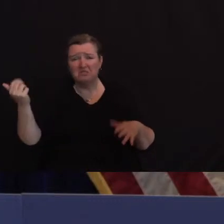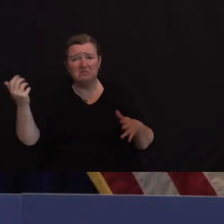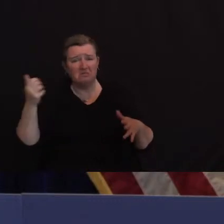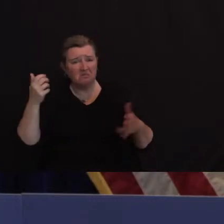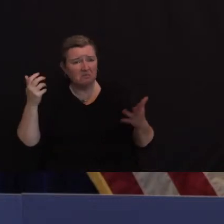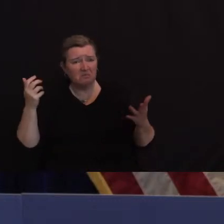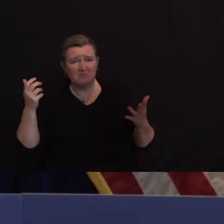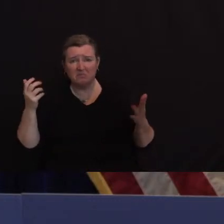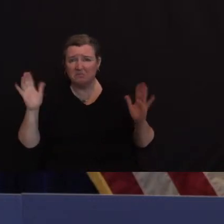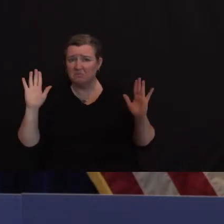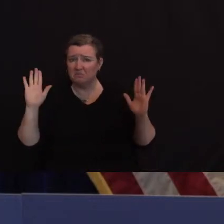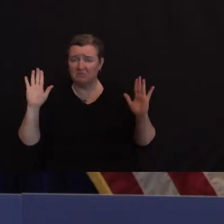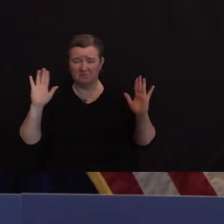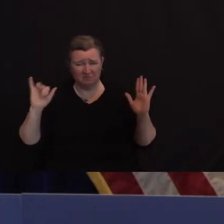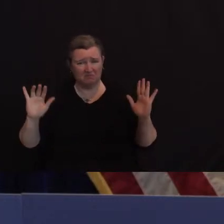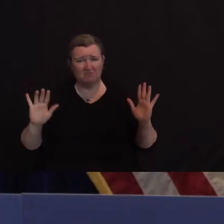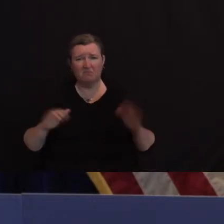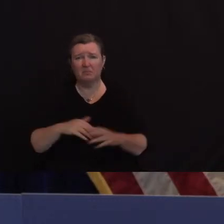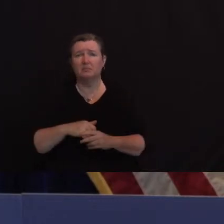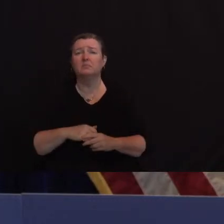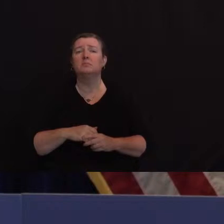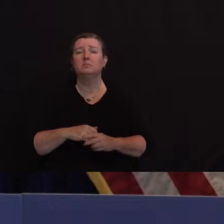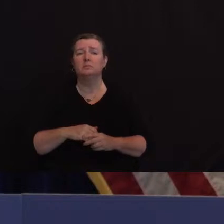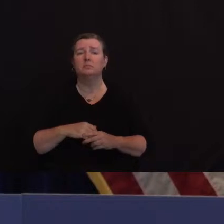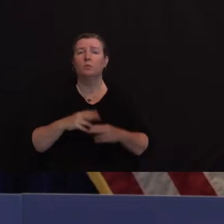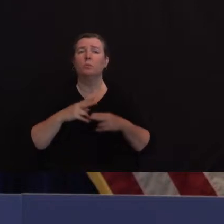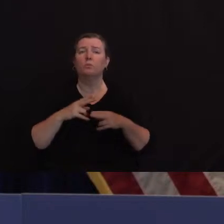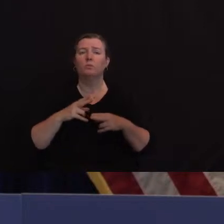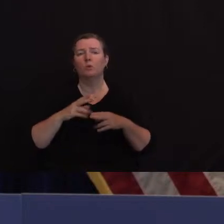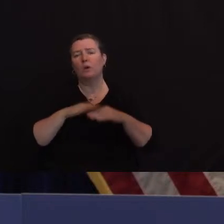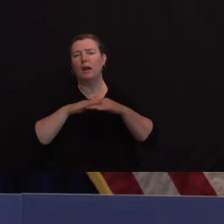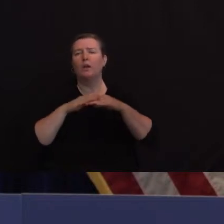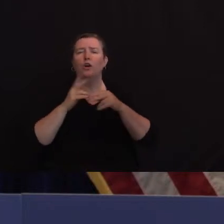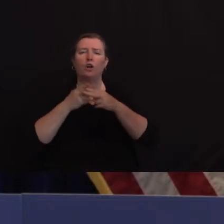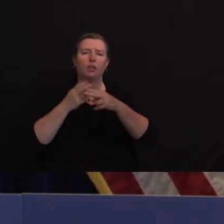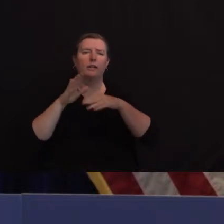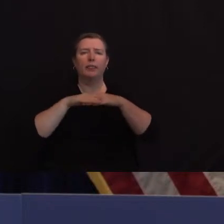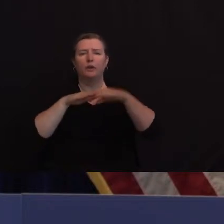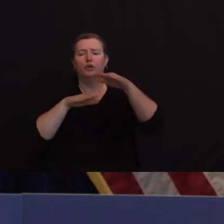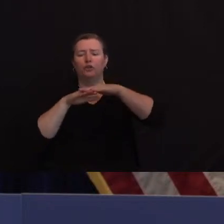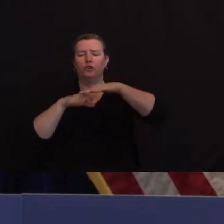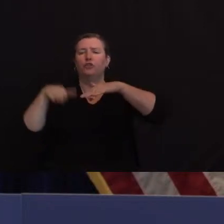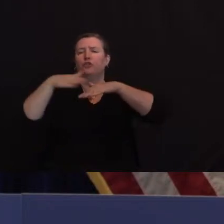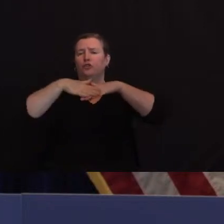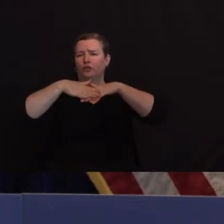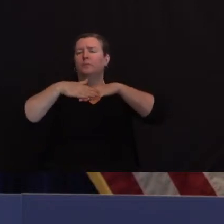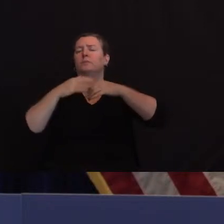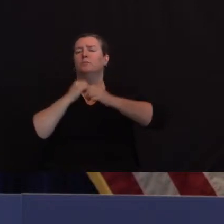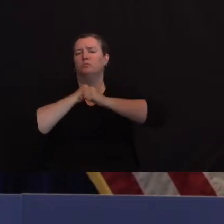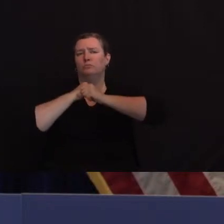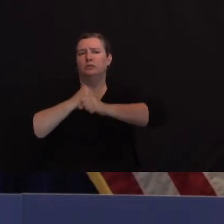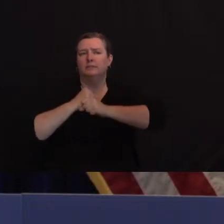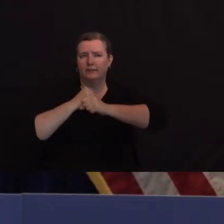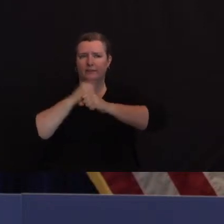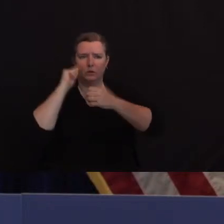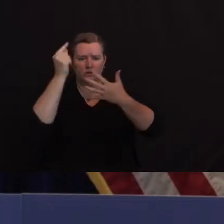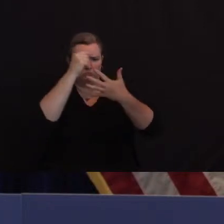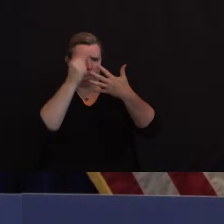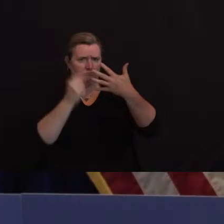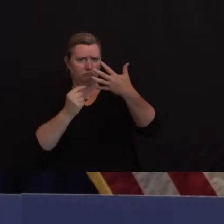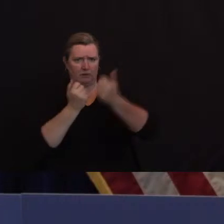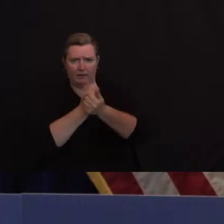What we call layered prevention strategies are the best protection for students and staff, and that includes keeping physical